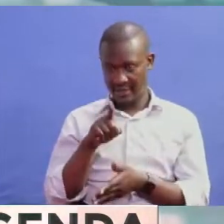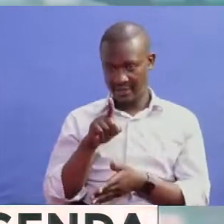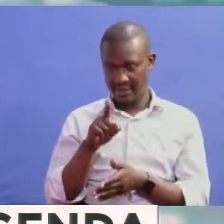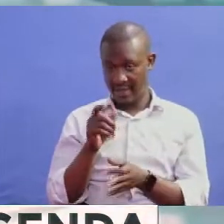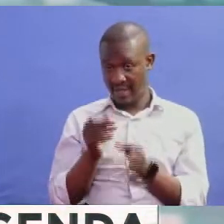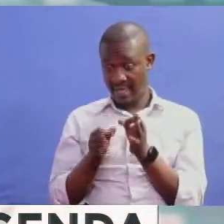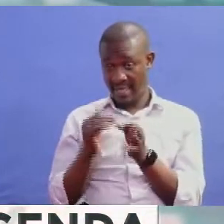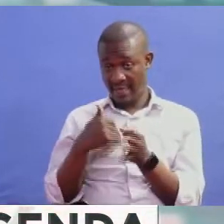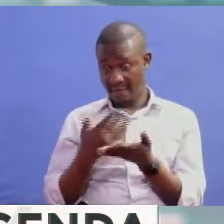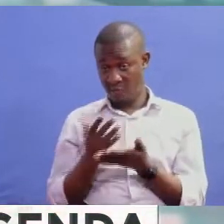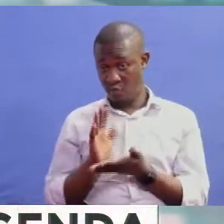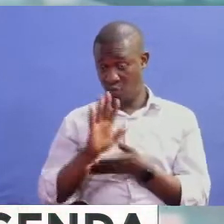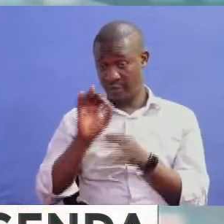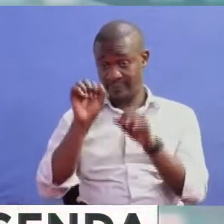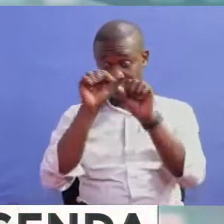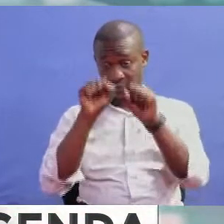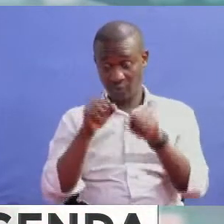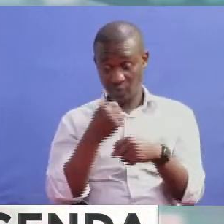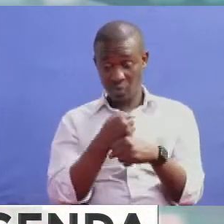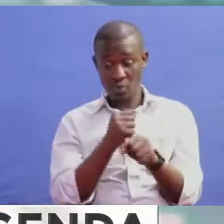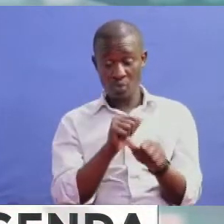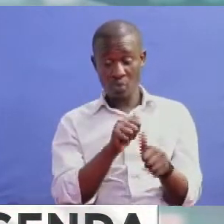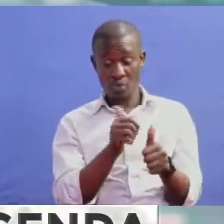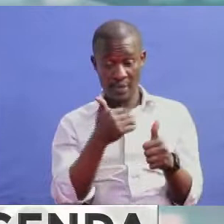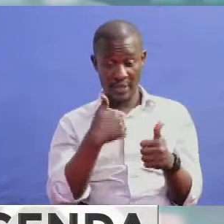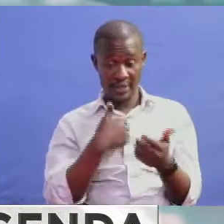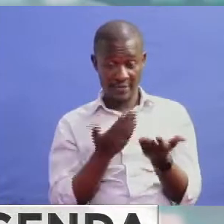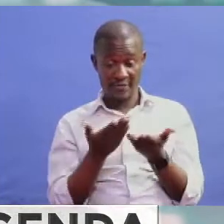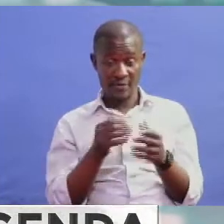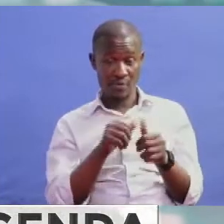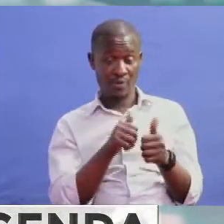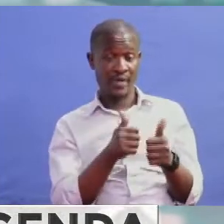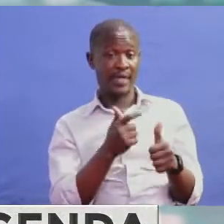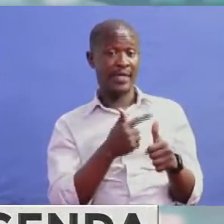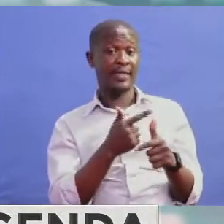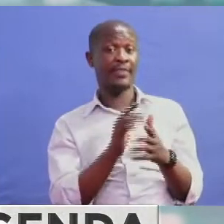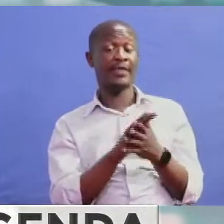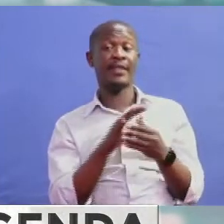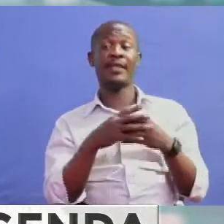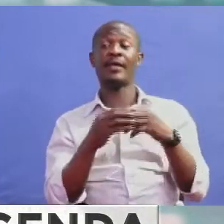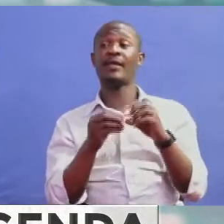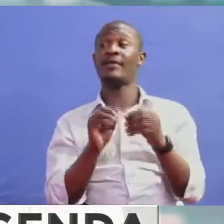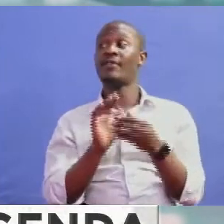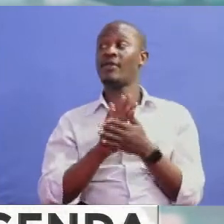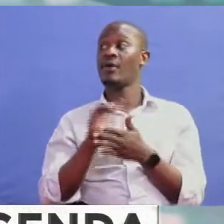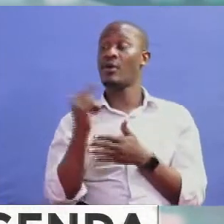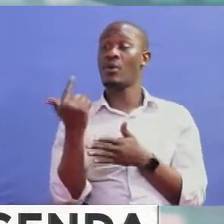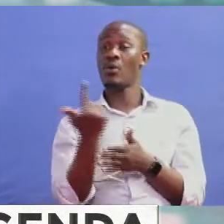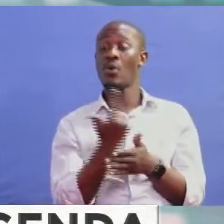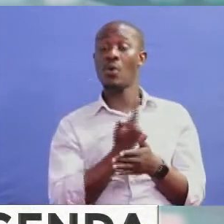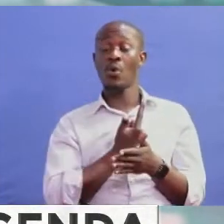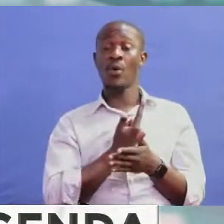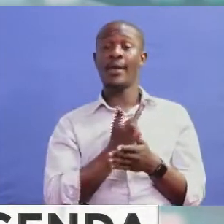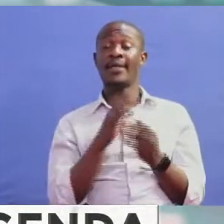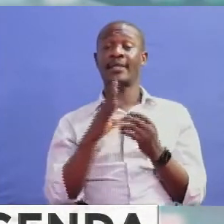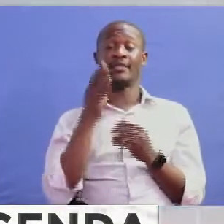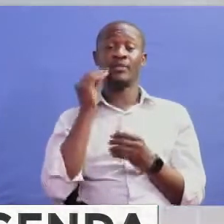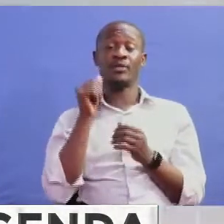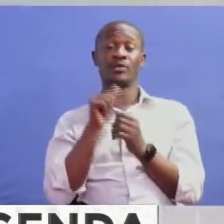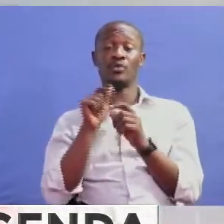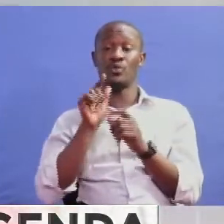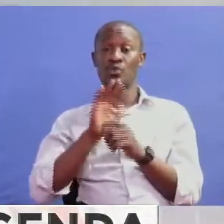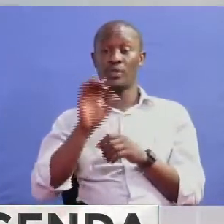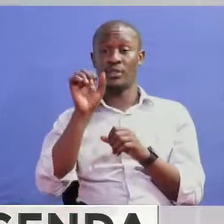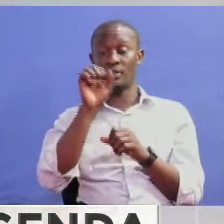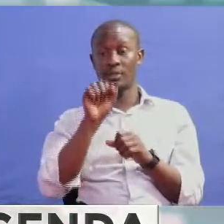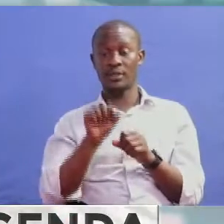your system is working well, it's serving them well, then they create their own experience through your systems.